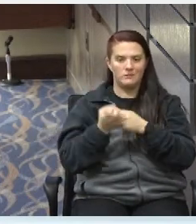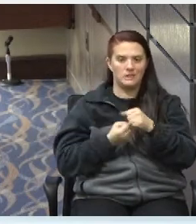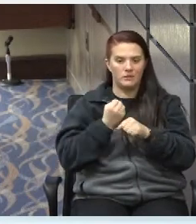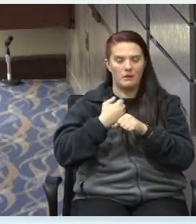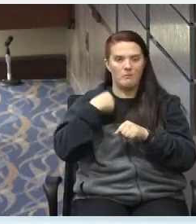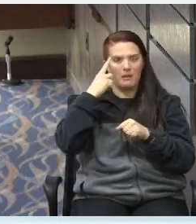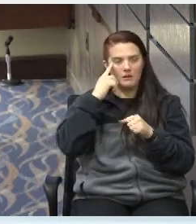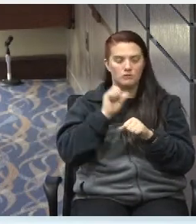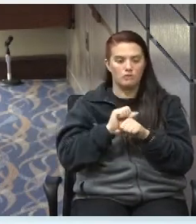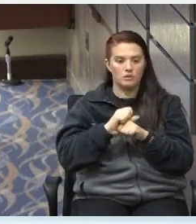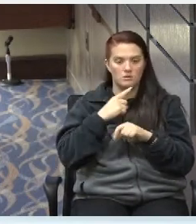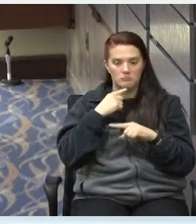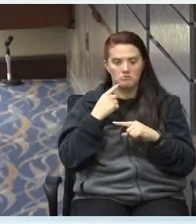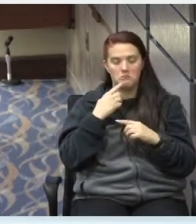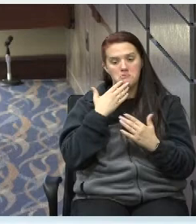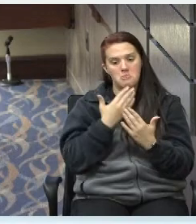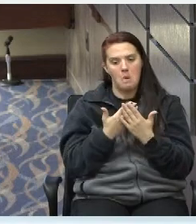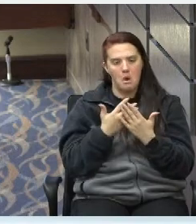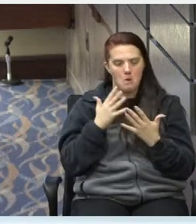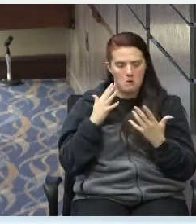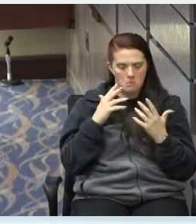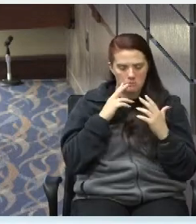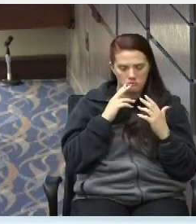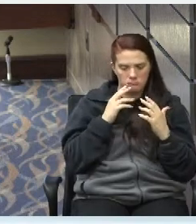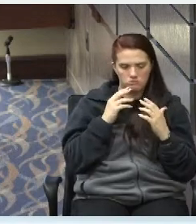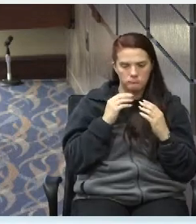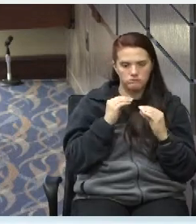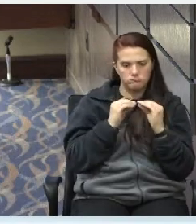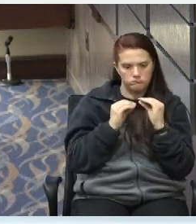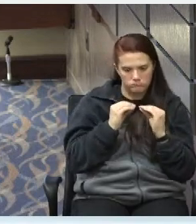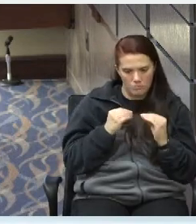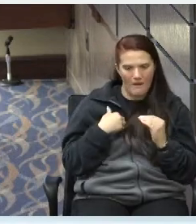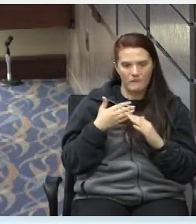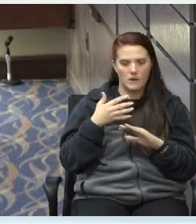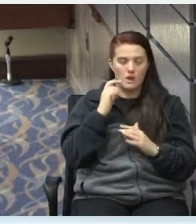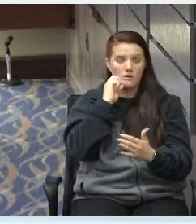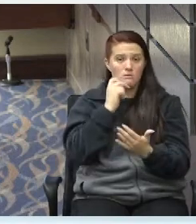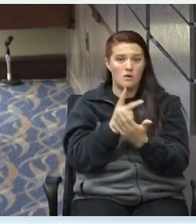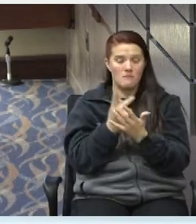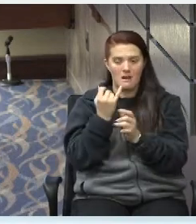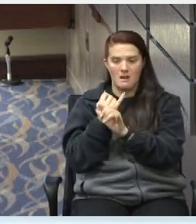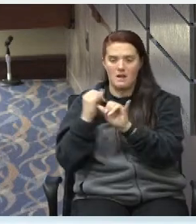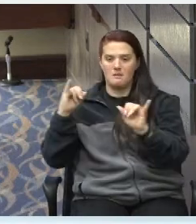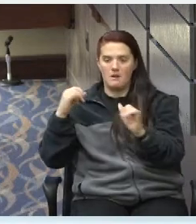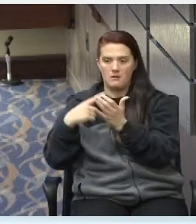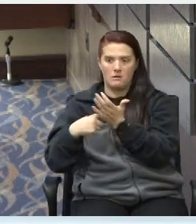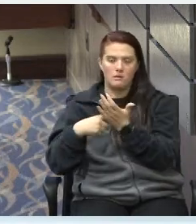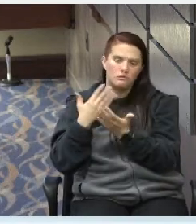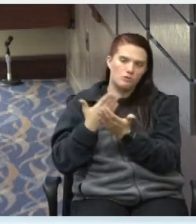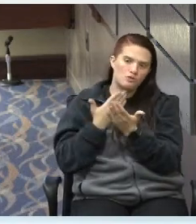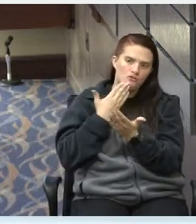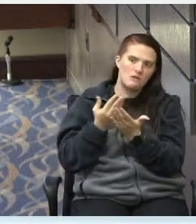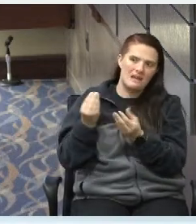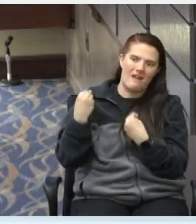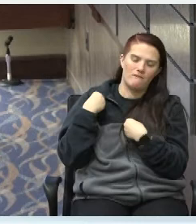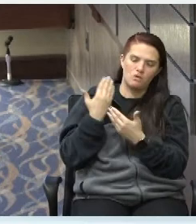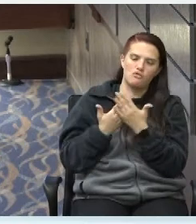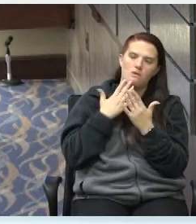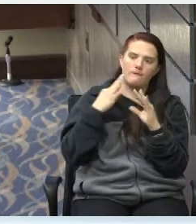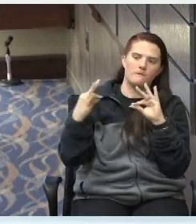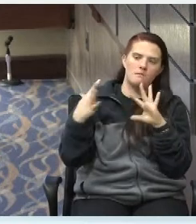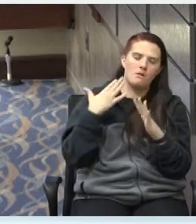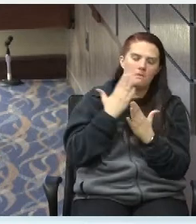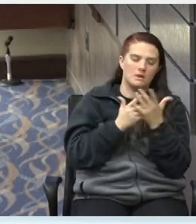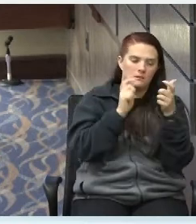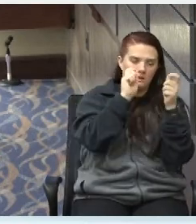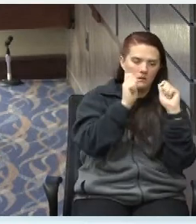it's working well. We've sort of proofed it out. We had it reviewed by an independent consultant, and they gave us some good feedback, and we made some adjustments based